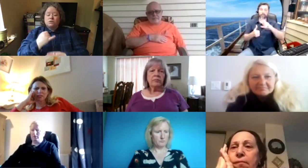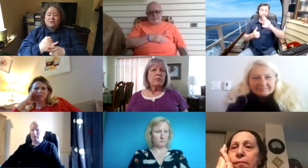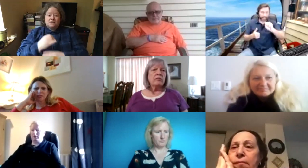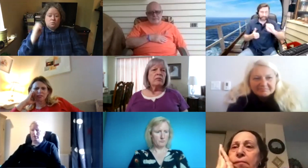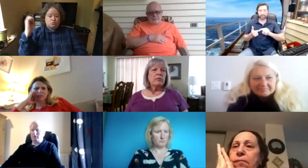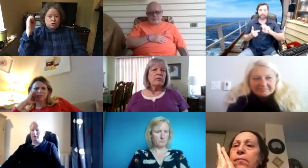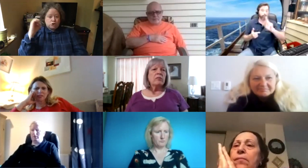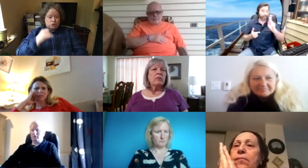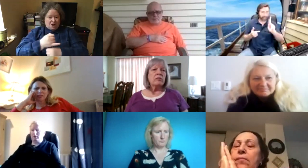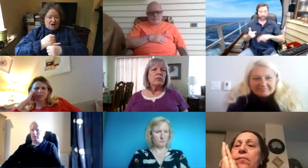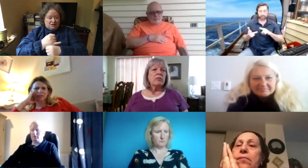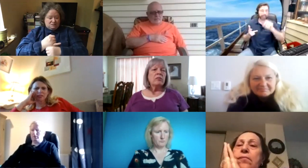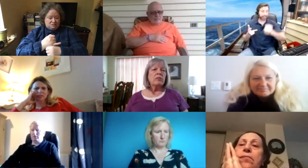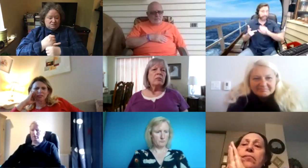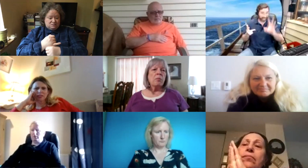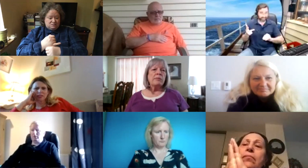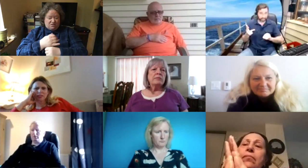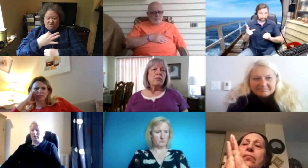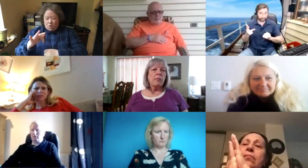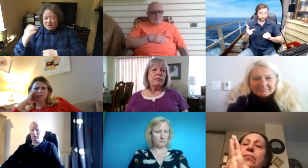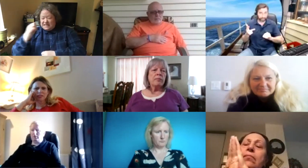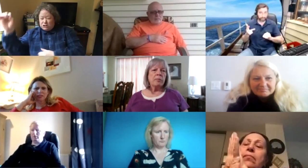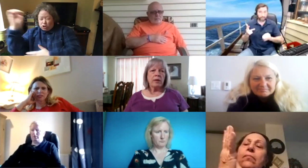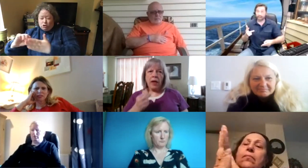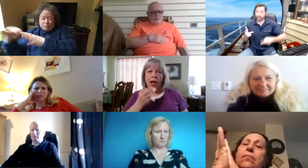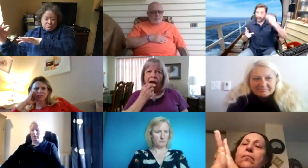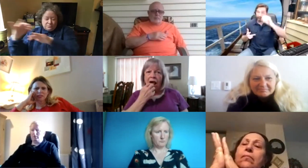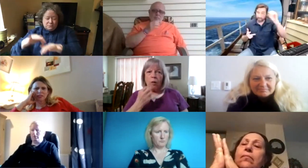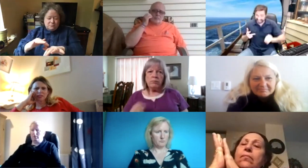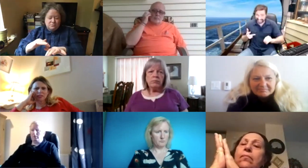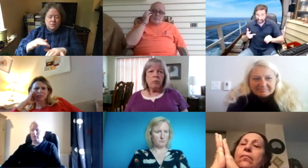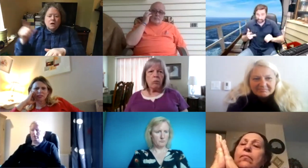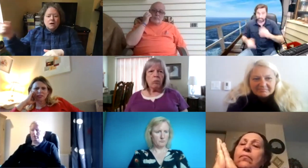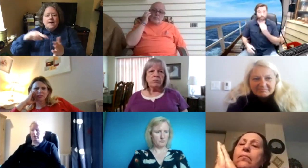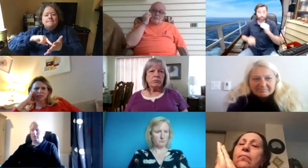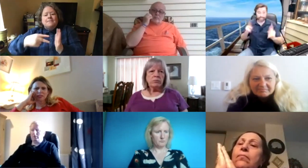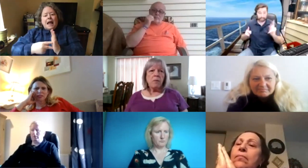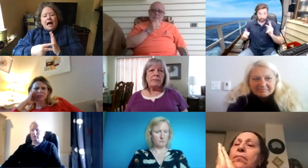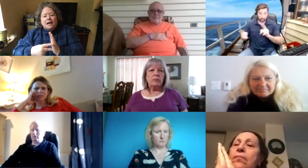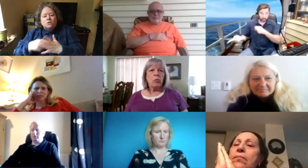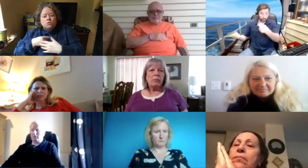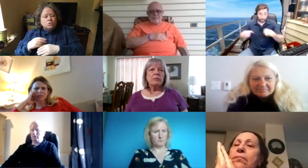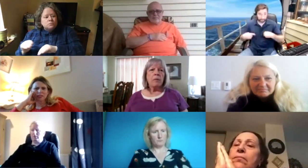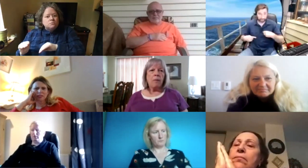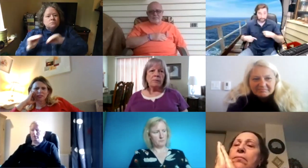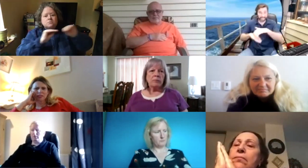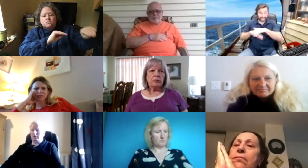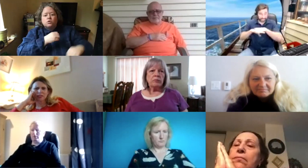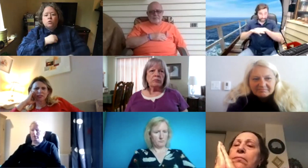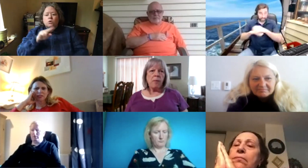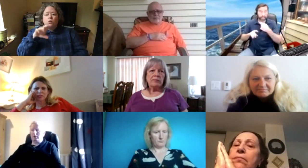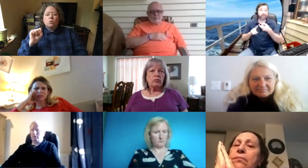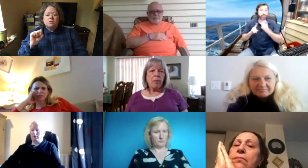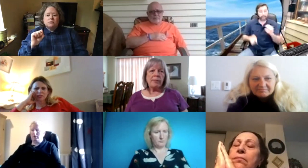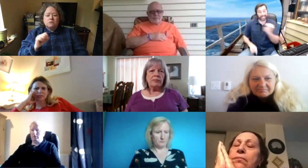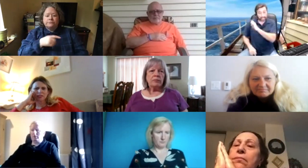Now, a huge percentage of the Jews in British that came from Eastern Europe, they